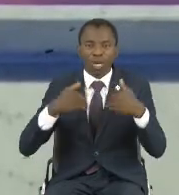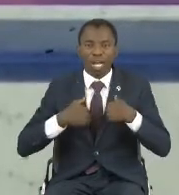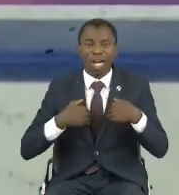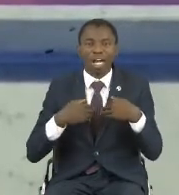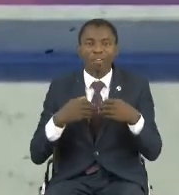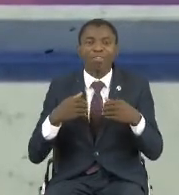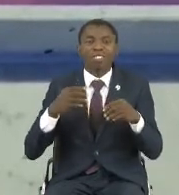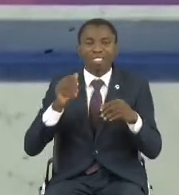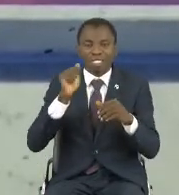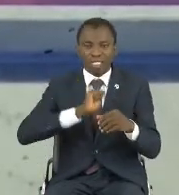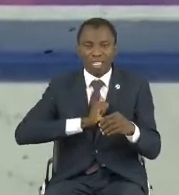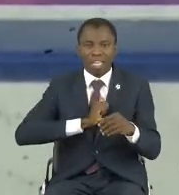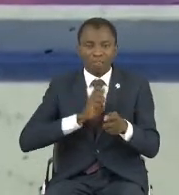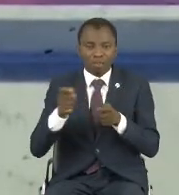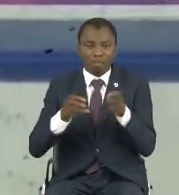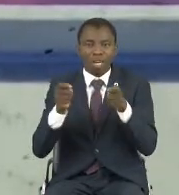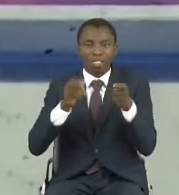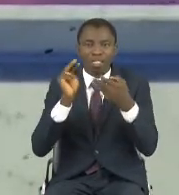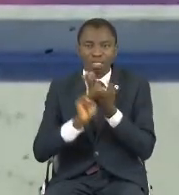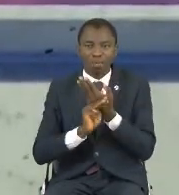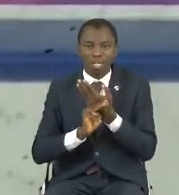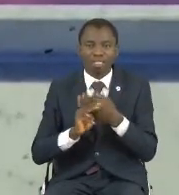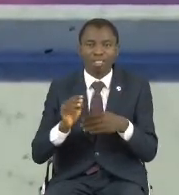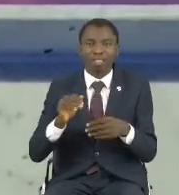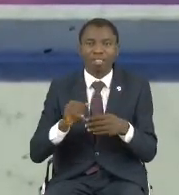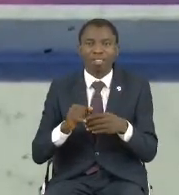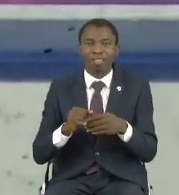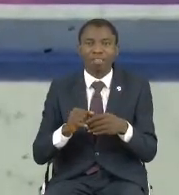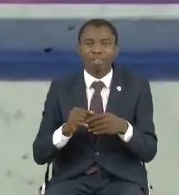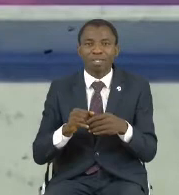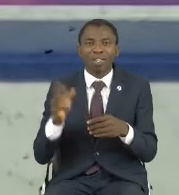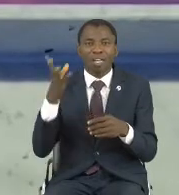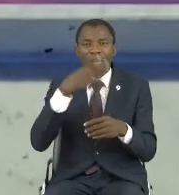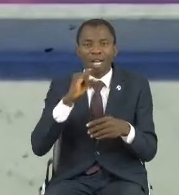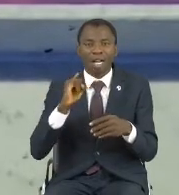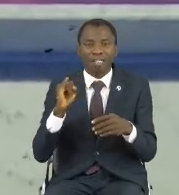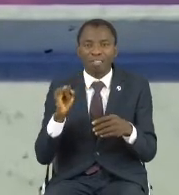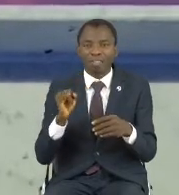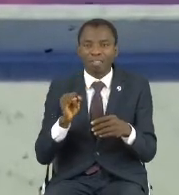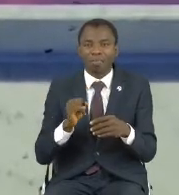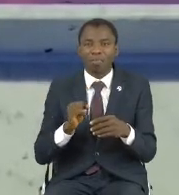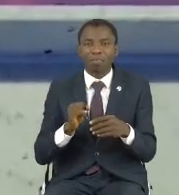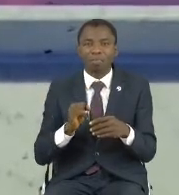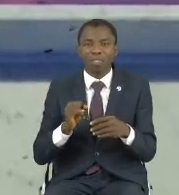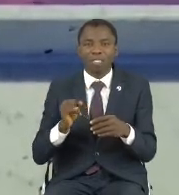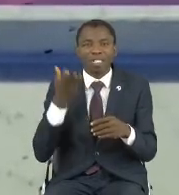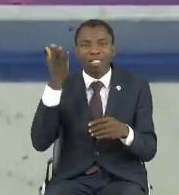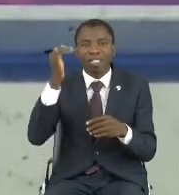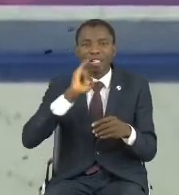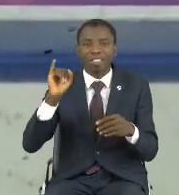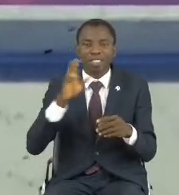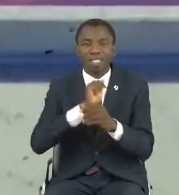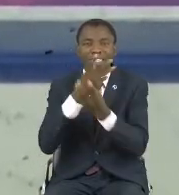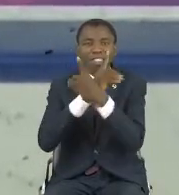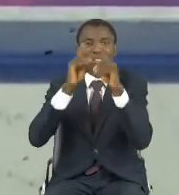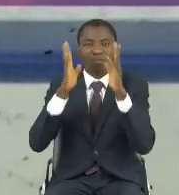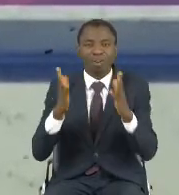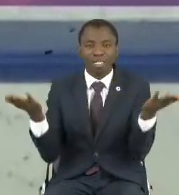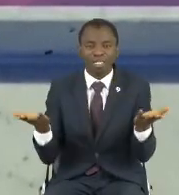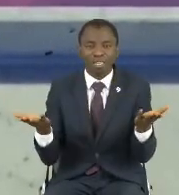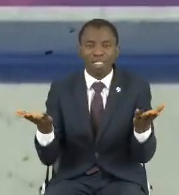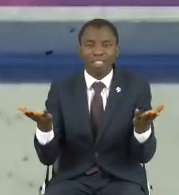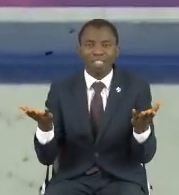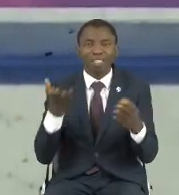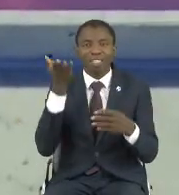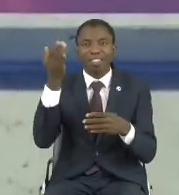self-management. And a voice comes from the top. There's a deliverer here. There is